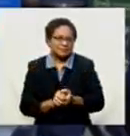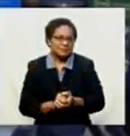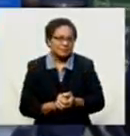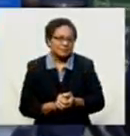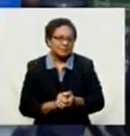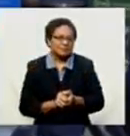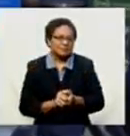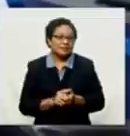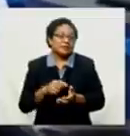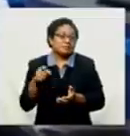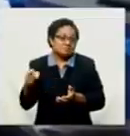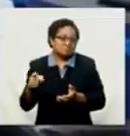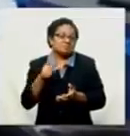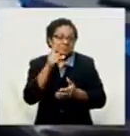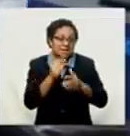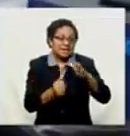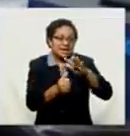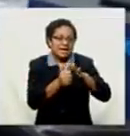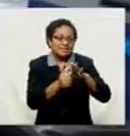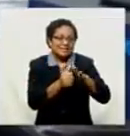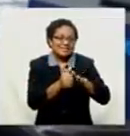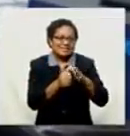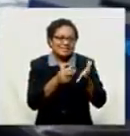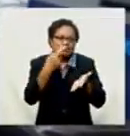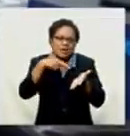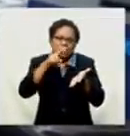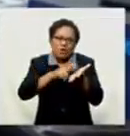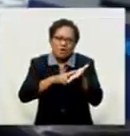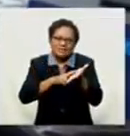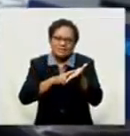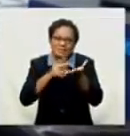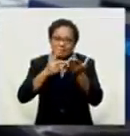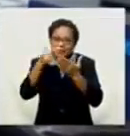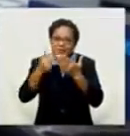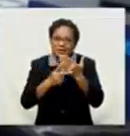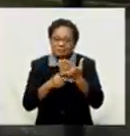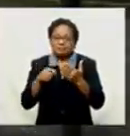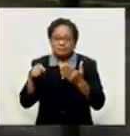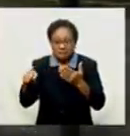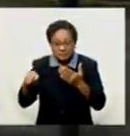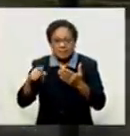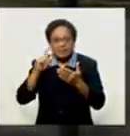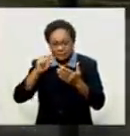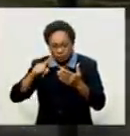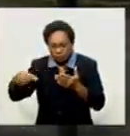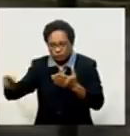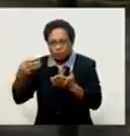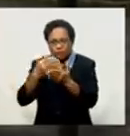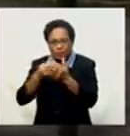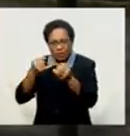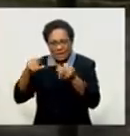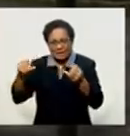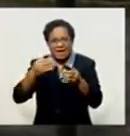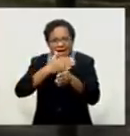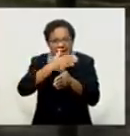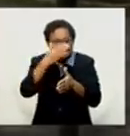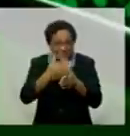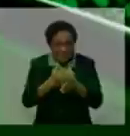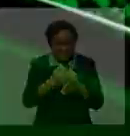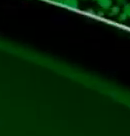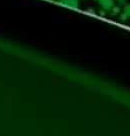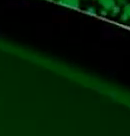can access recorded sessions. Students can also pause their studies until face-to-face classes can resume without